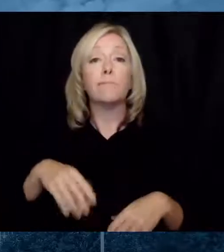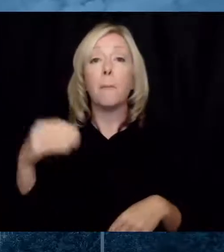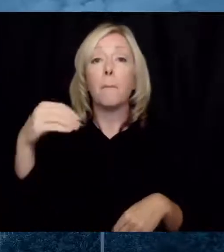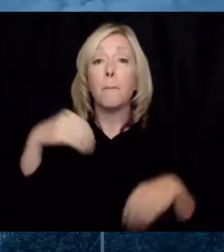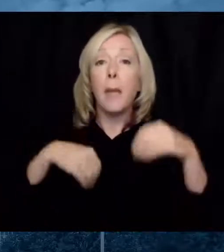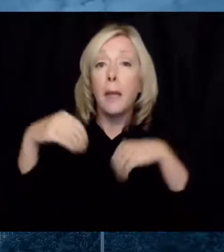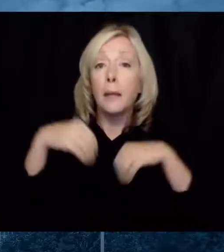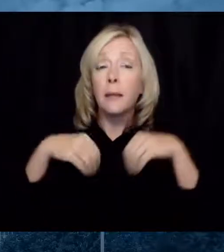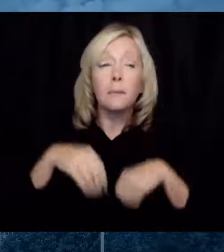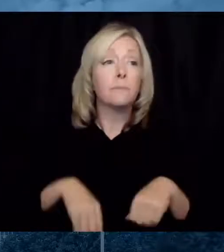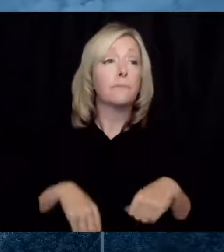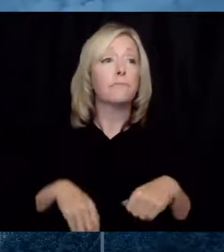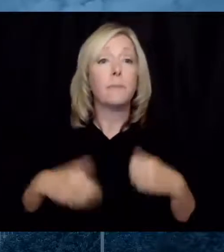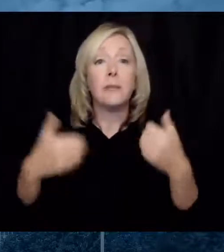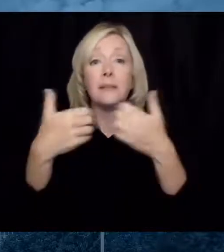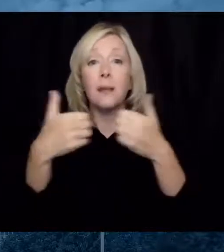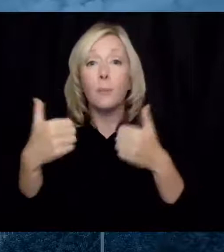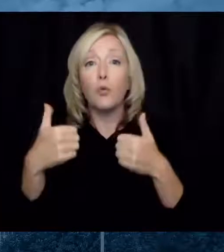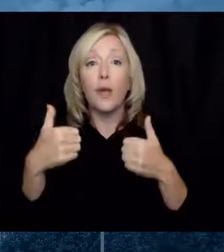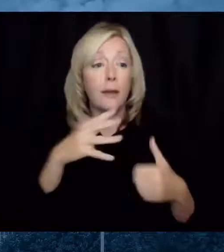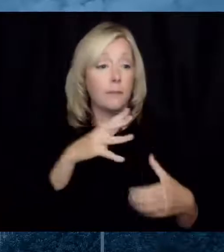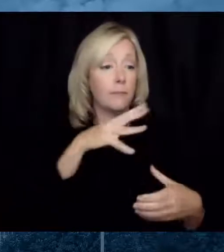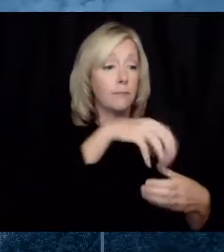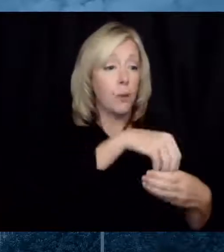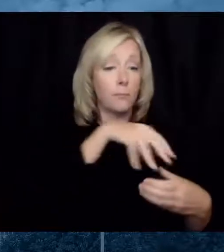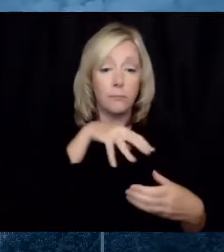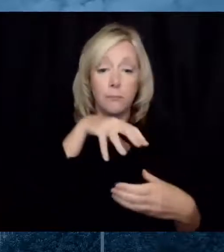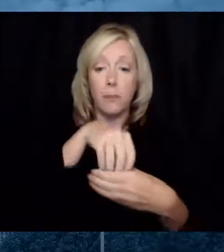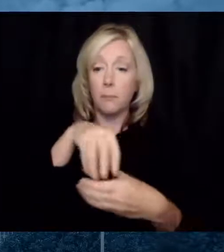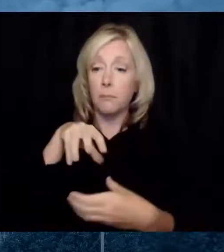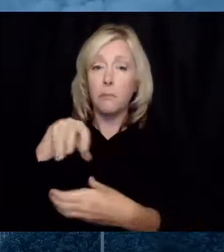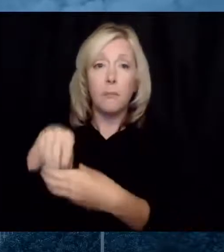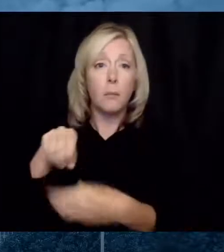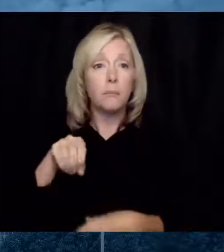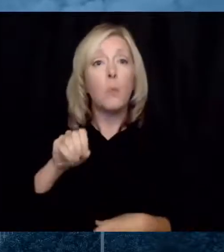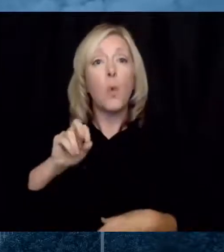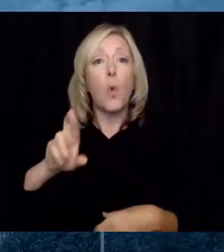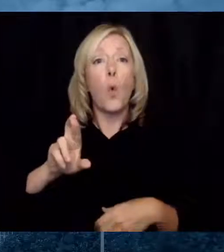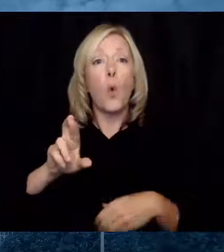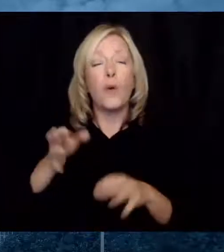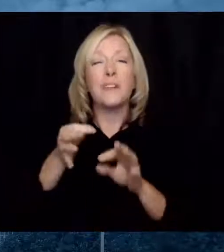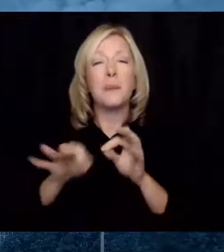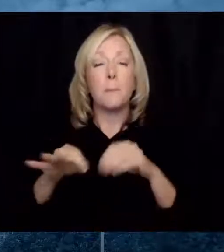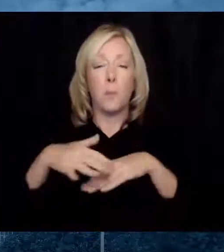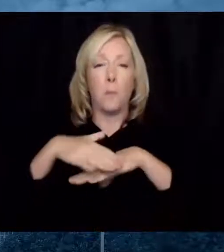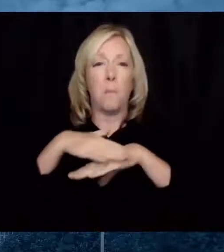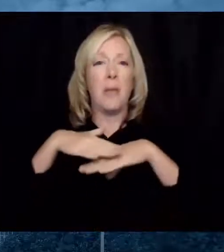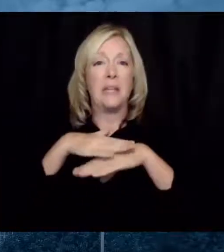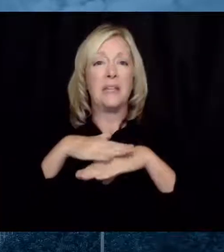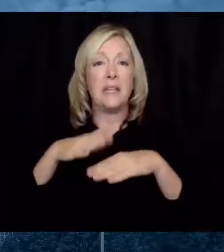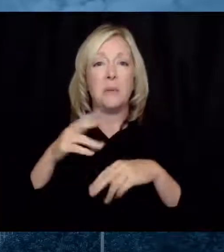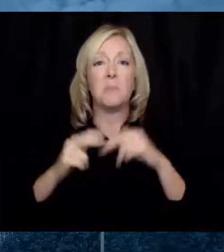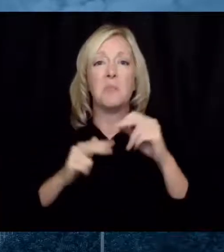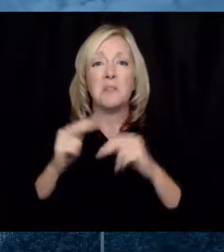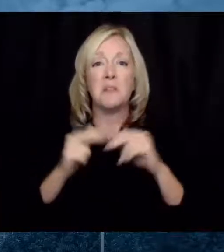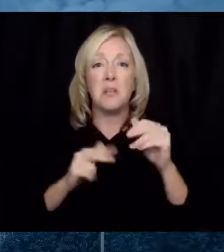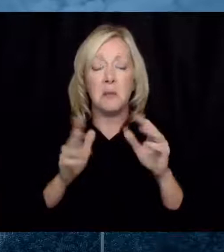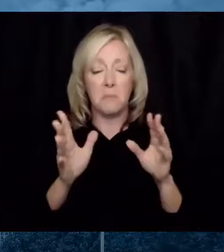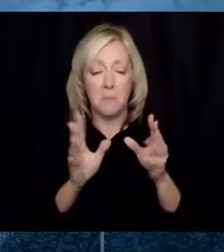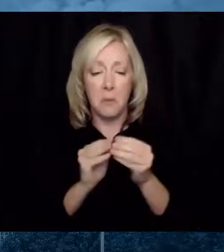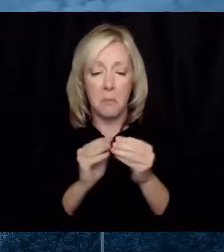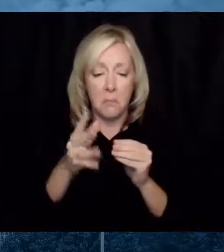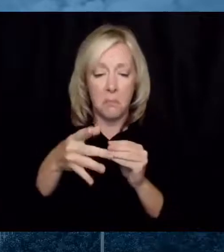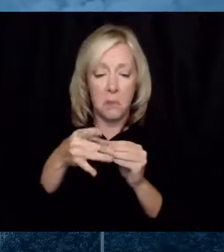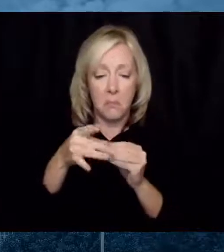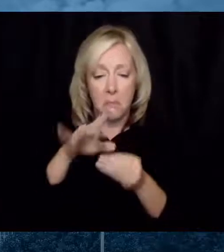of items. I believe that we owe it all to all Delaware workers to ensure they